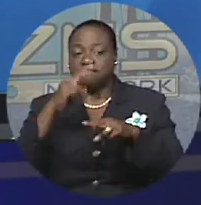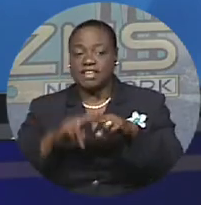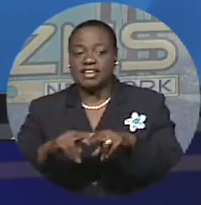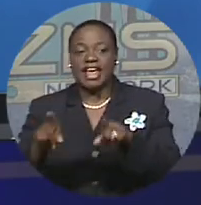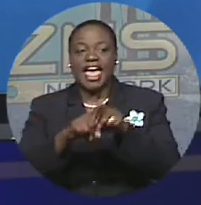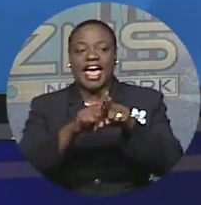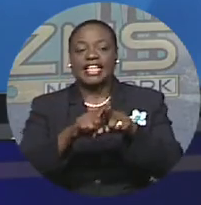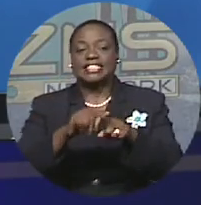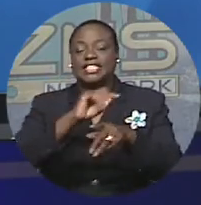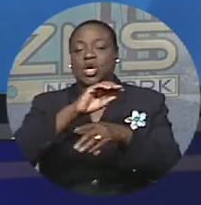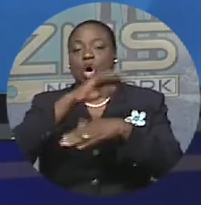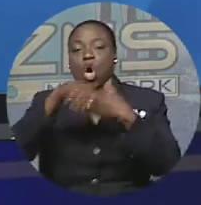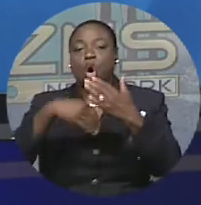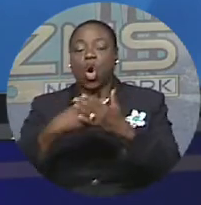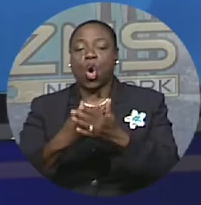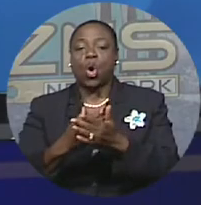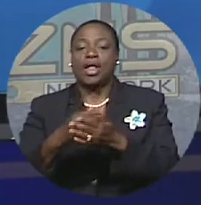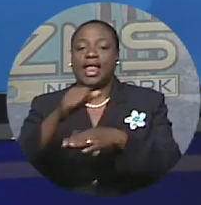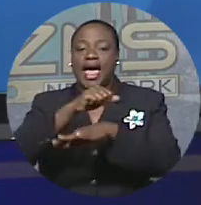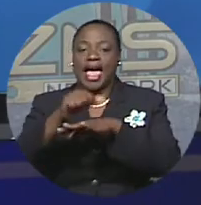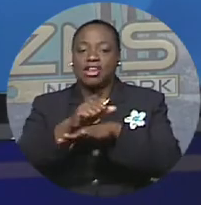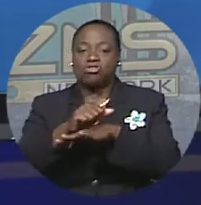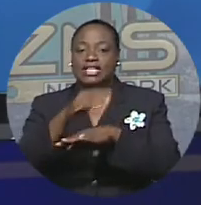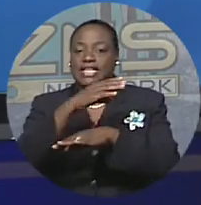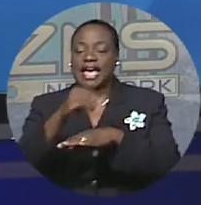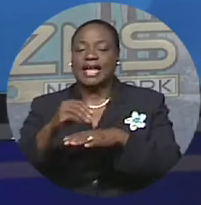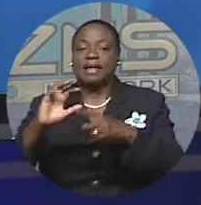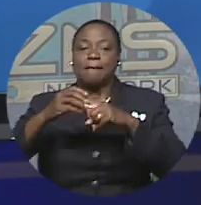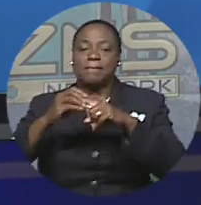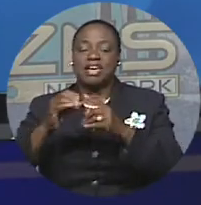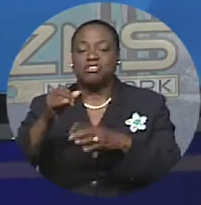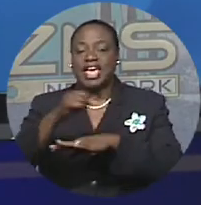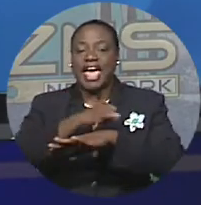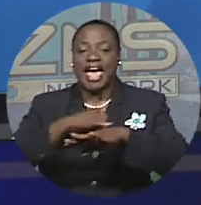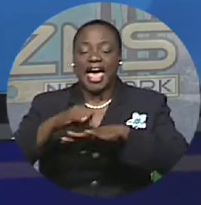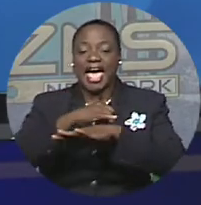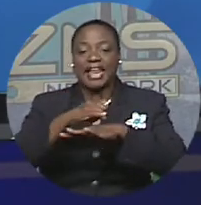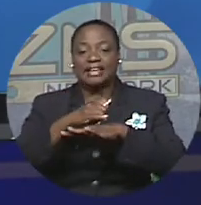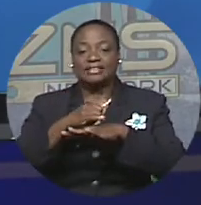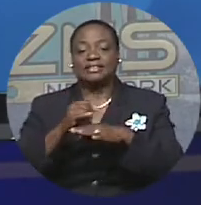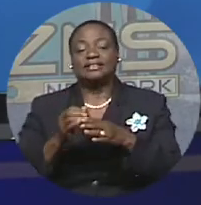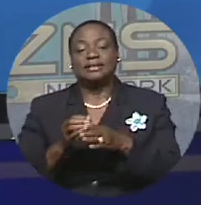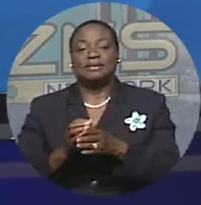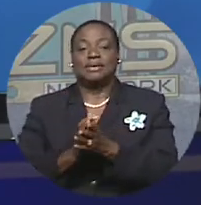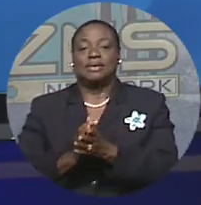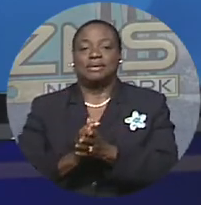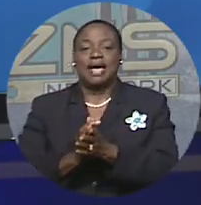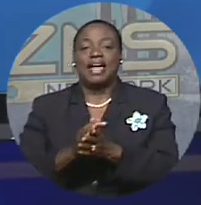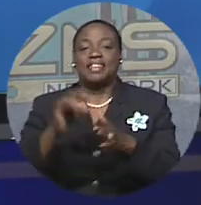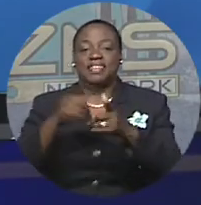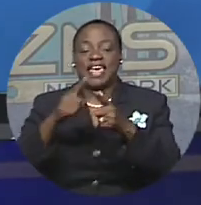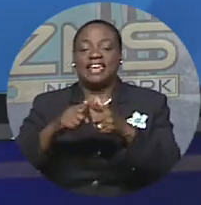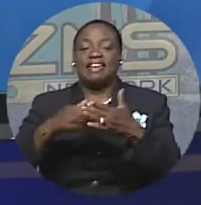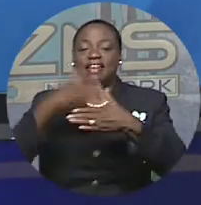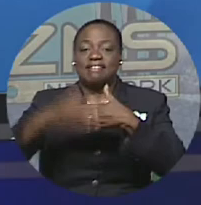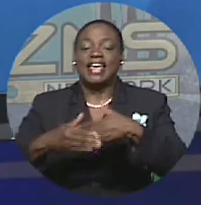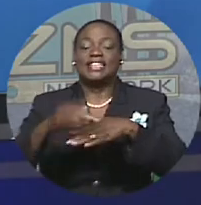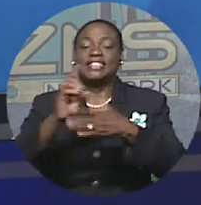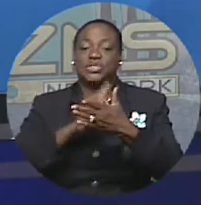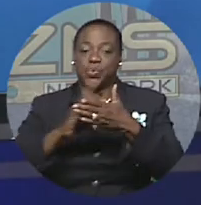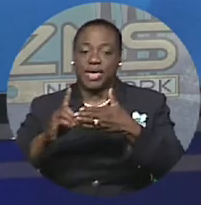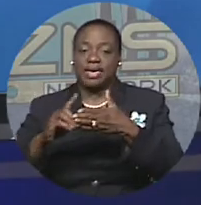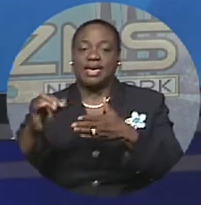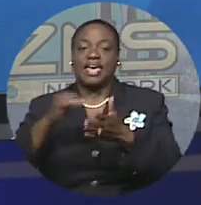All Andros and Berry Island Regatta is staged. And come next week, it'll be Eleuther's time as residents prepare for the Spanish Wells